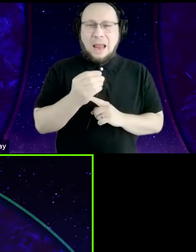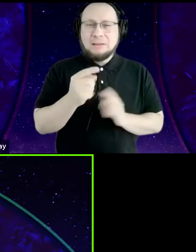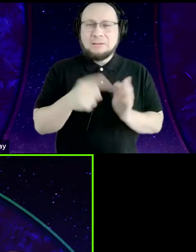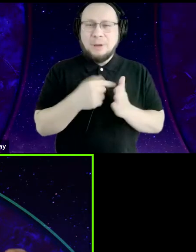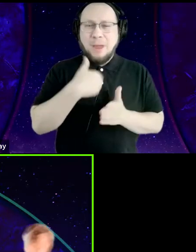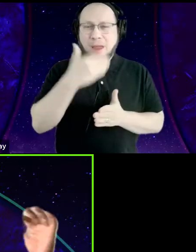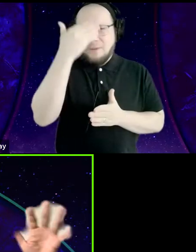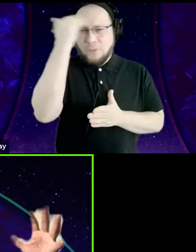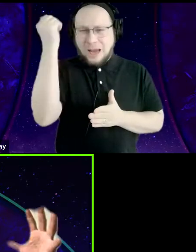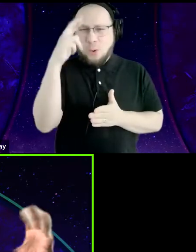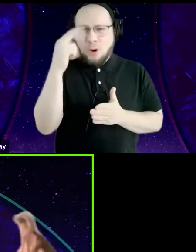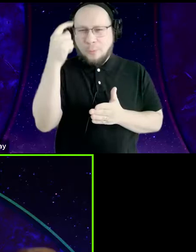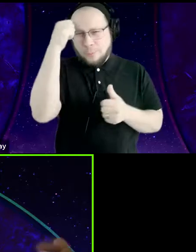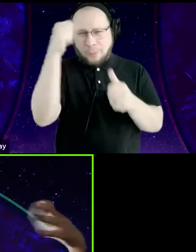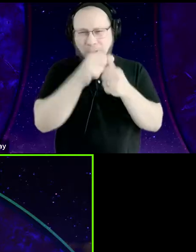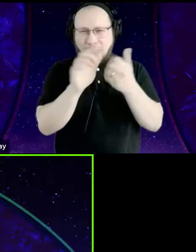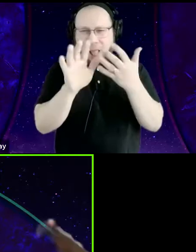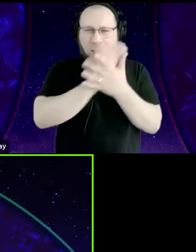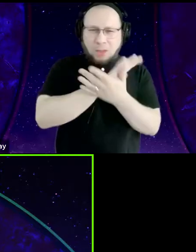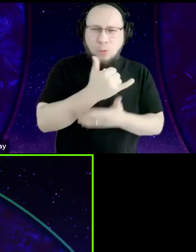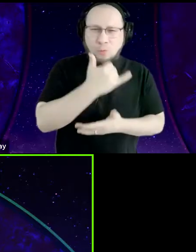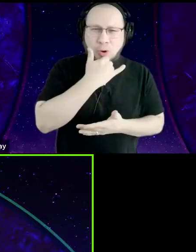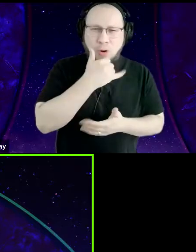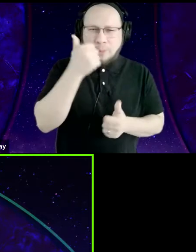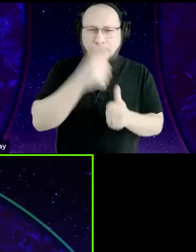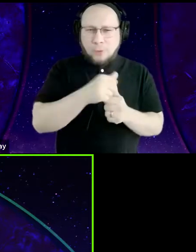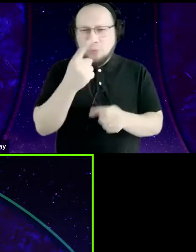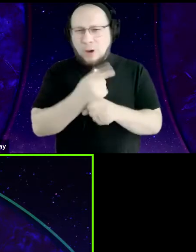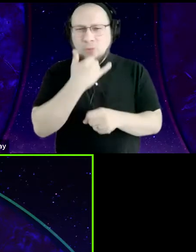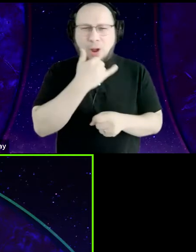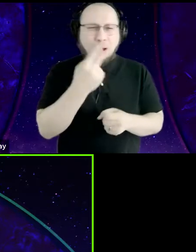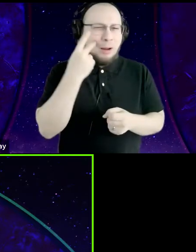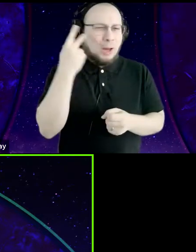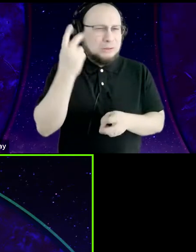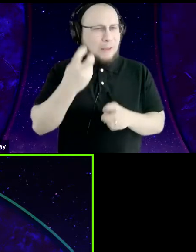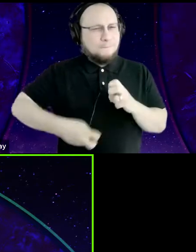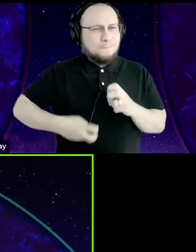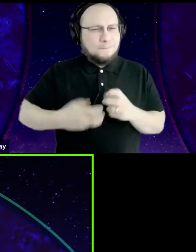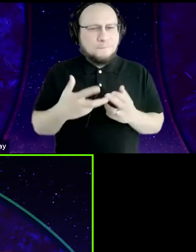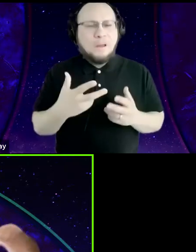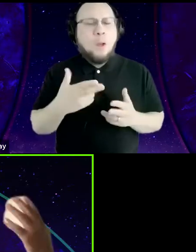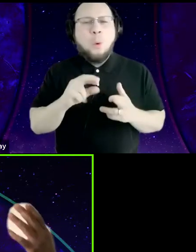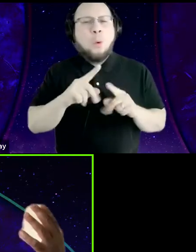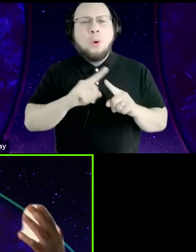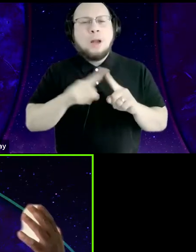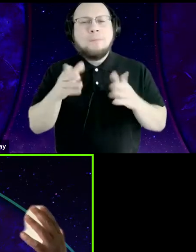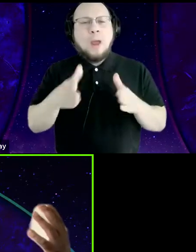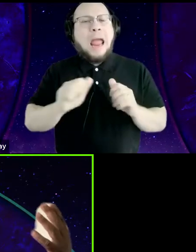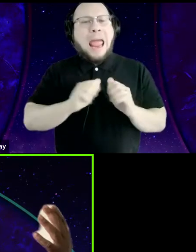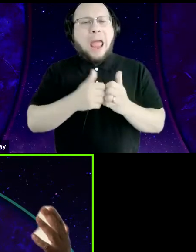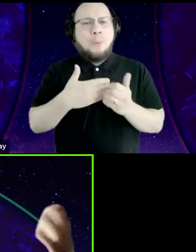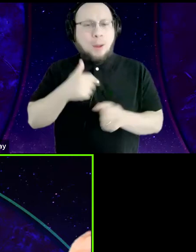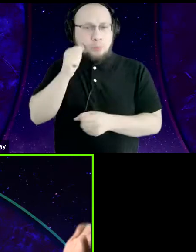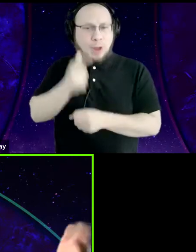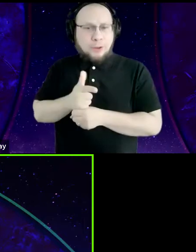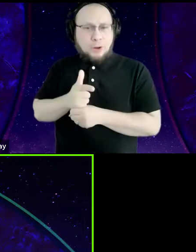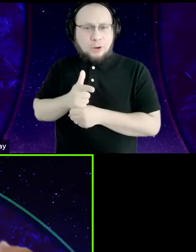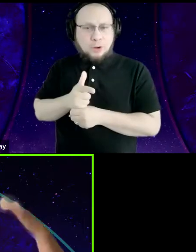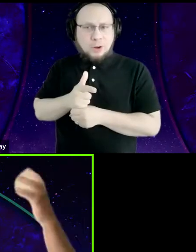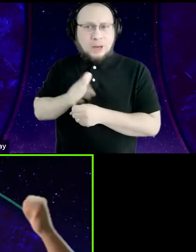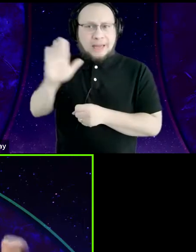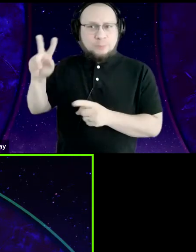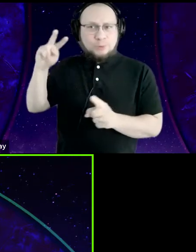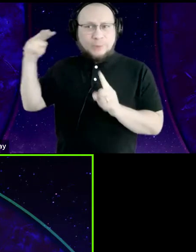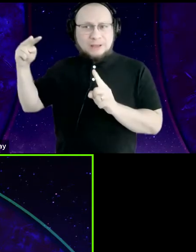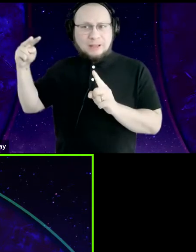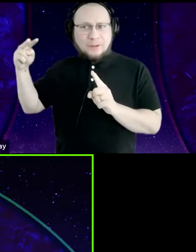correctly or remembering things correctly, or what are the ways in which my biological brother would have seen this differently, or